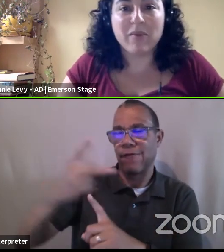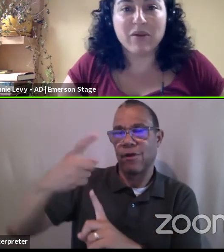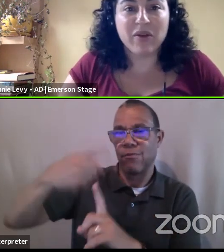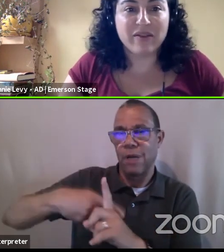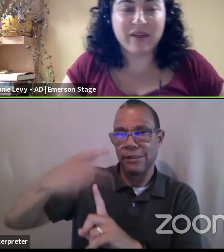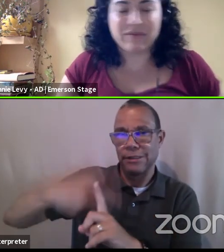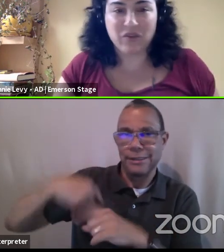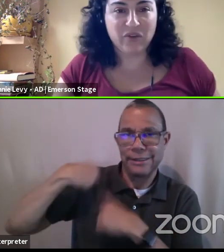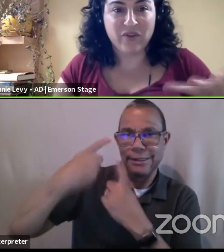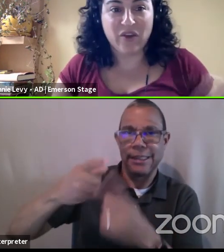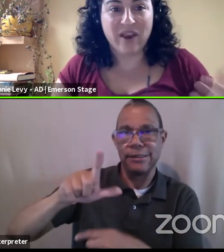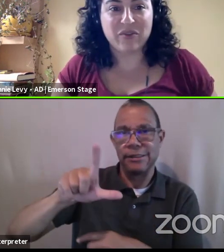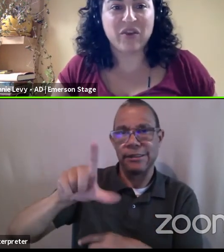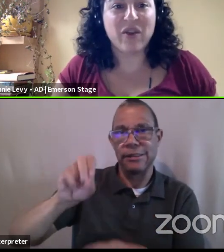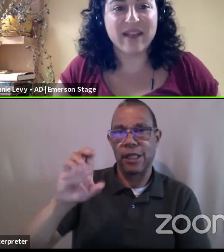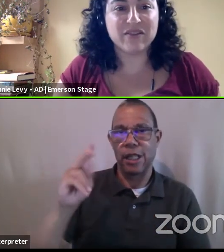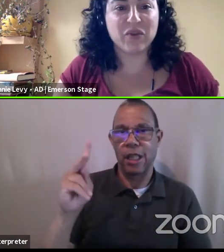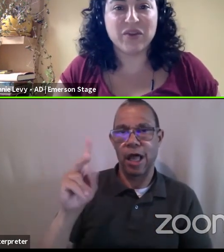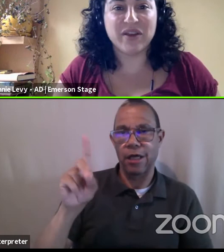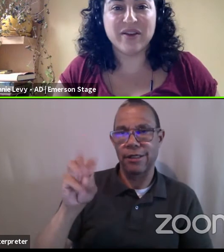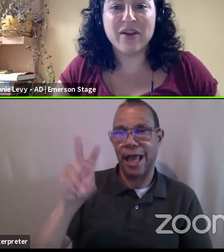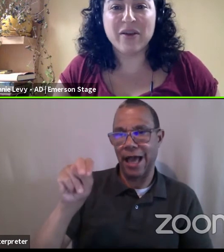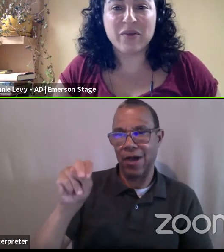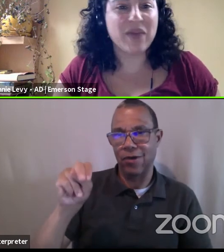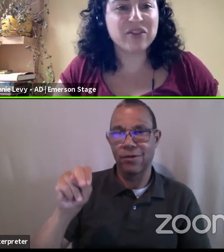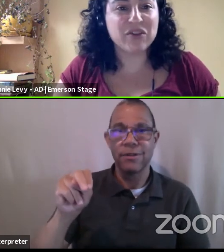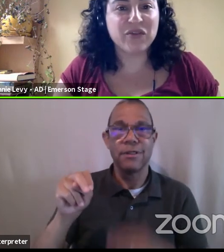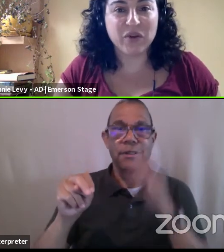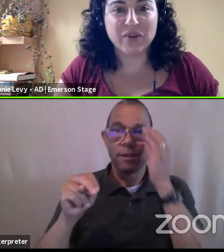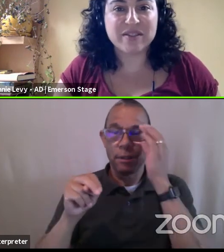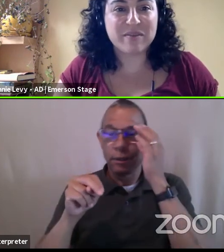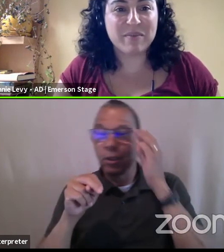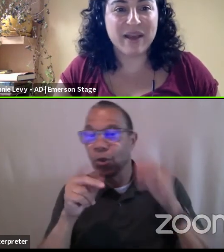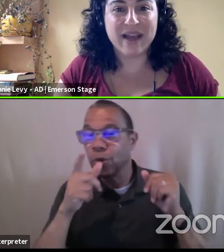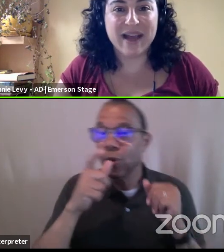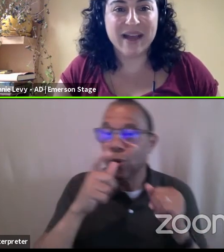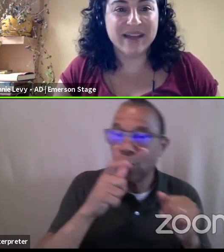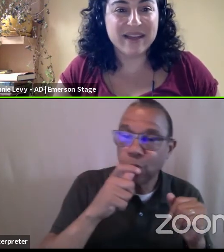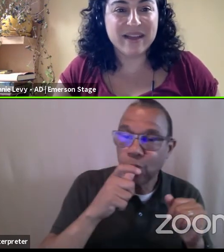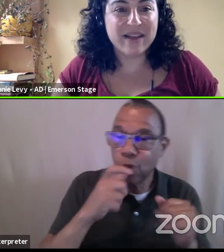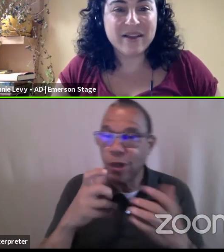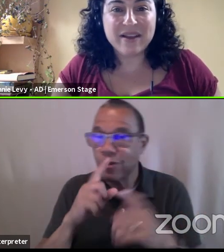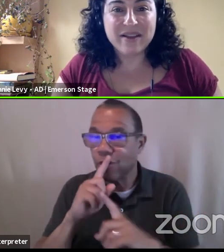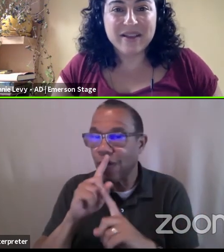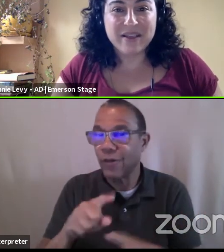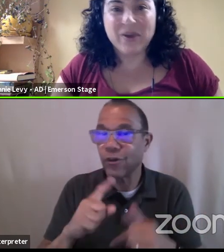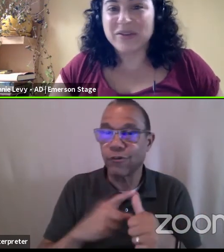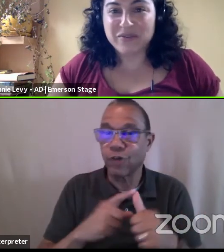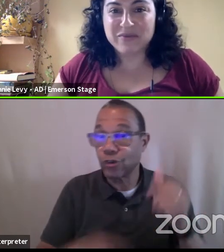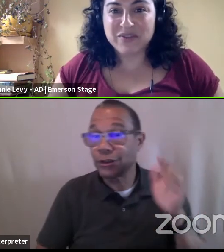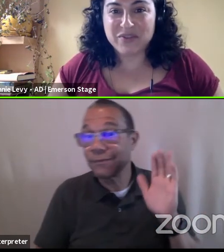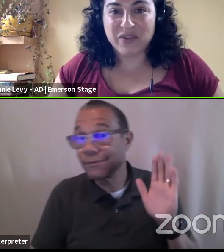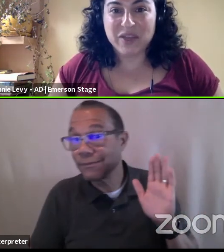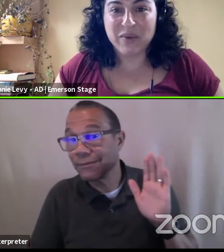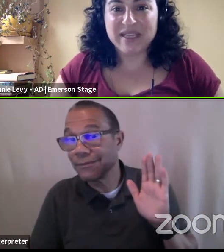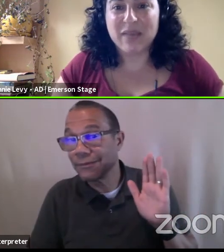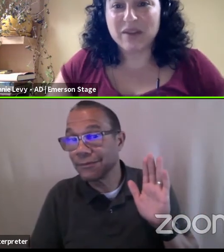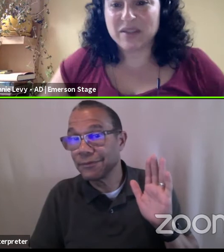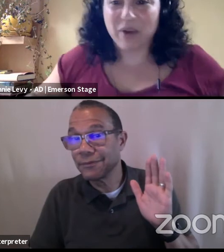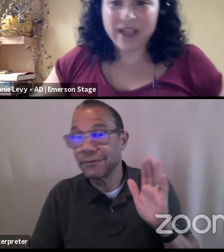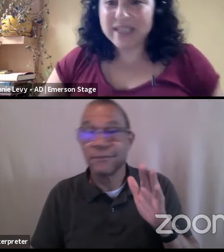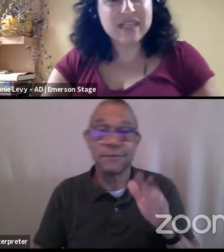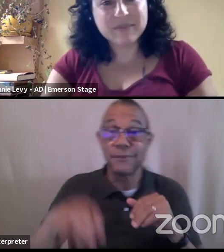light bulb other over either of your heads for who to throw that to first but uh igor do you do you feel like you